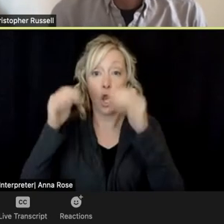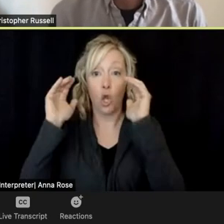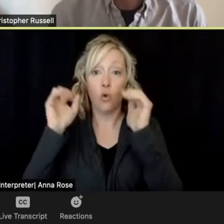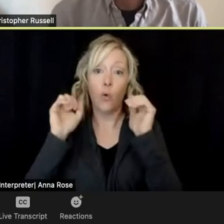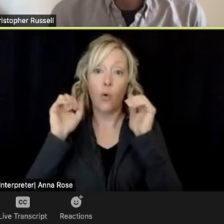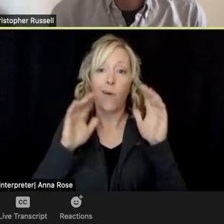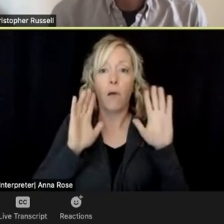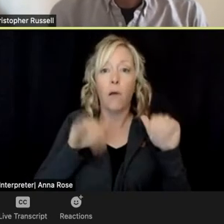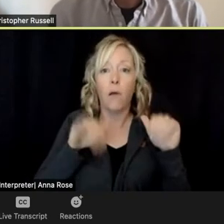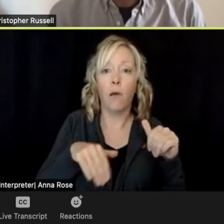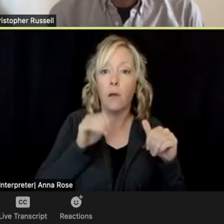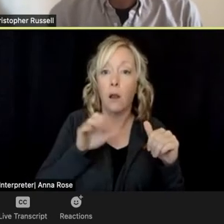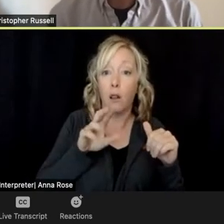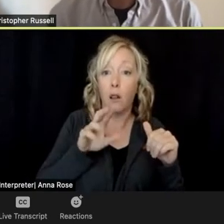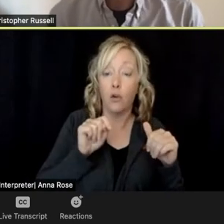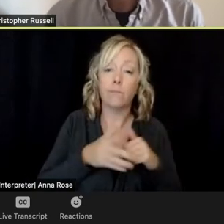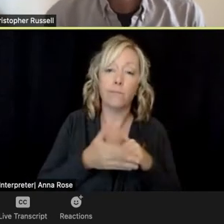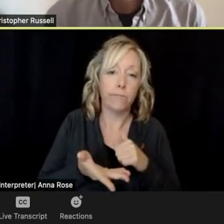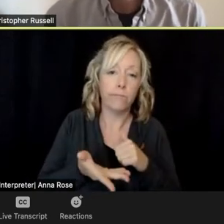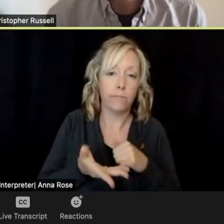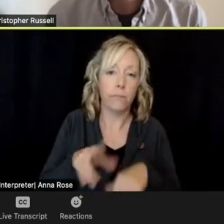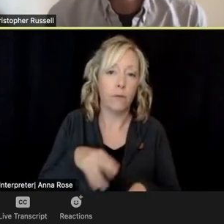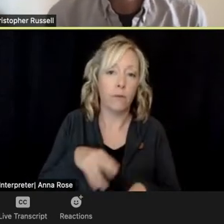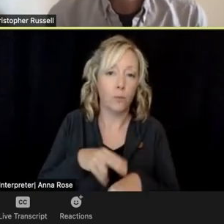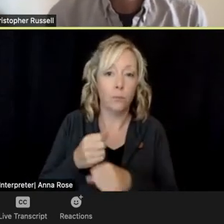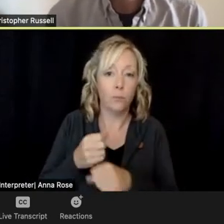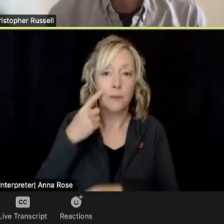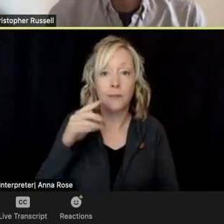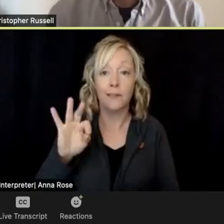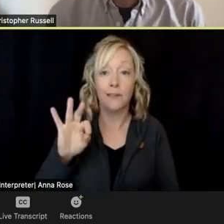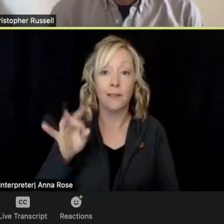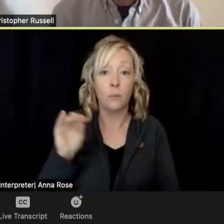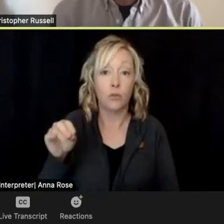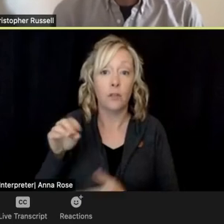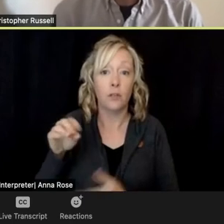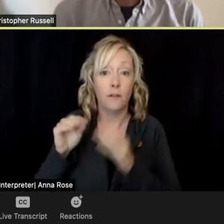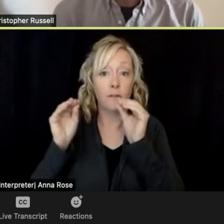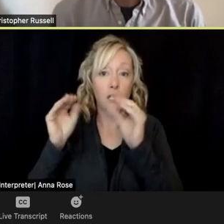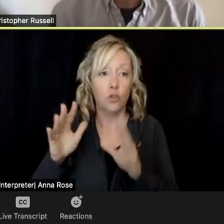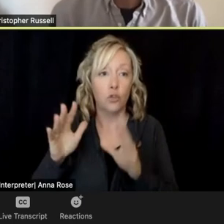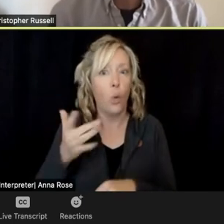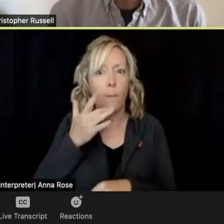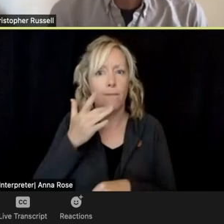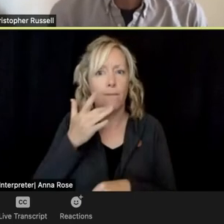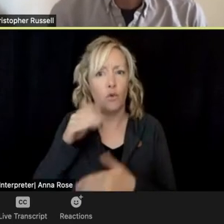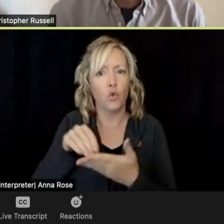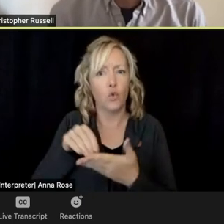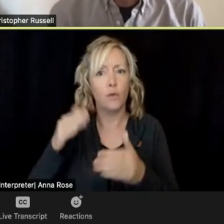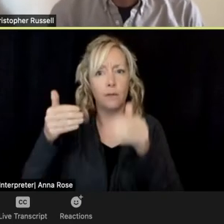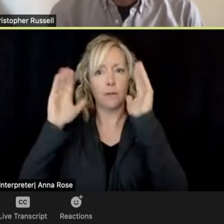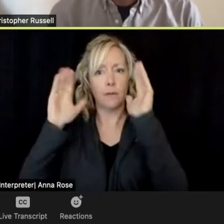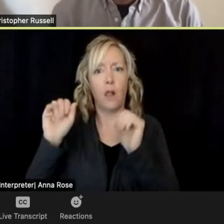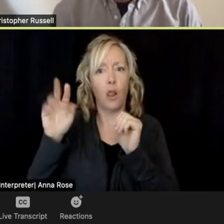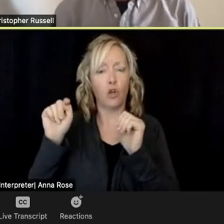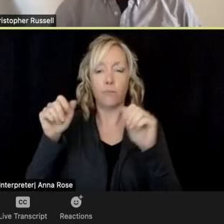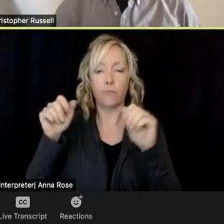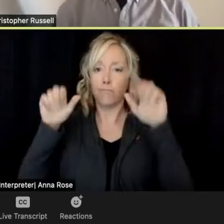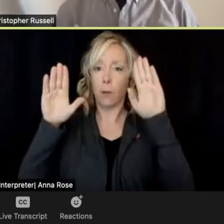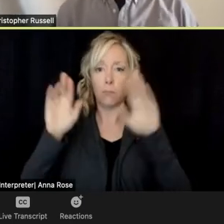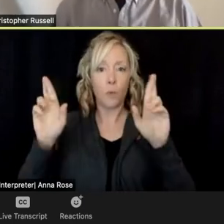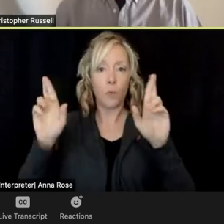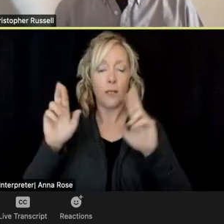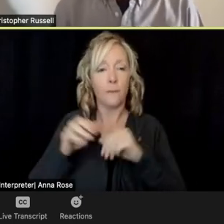And unsurprisingly, 98% of the teachers said that they like to teach students who were alert versus students who were not alert.